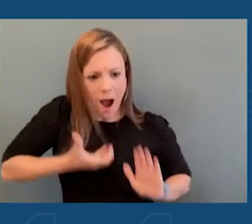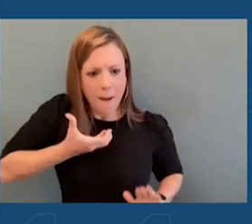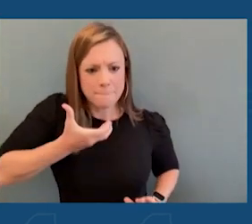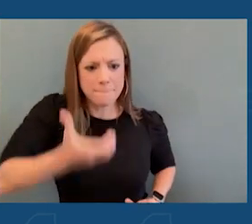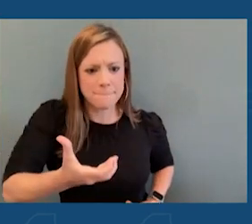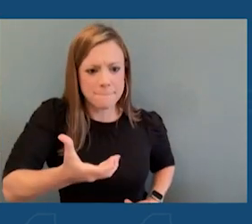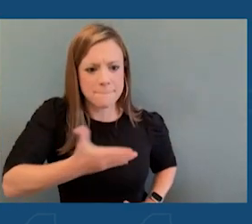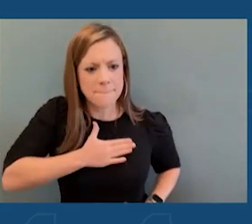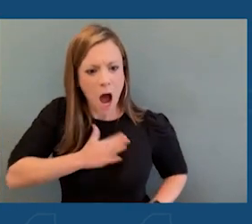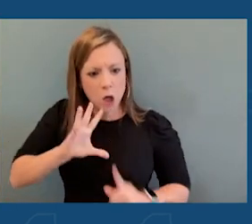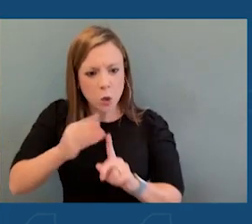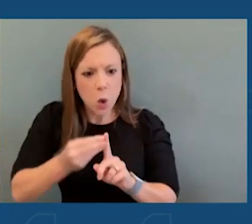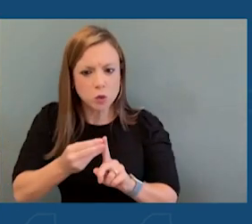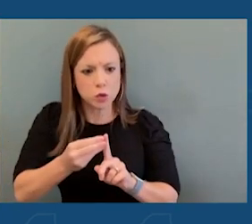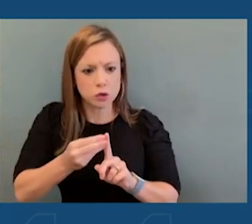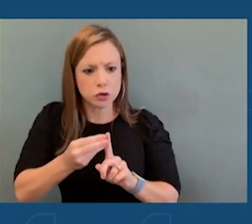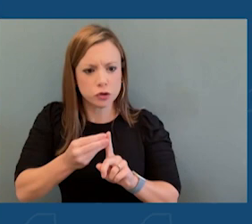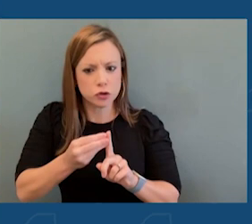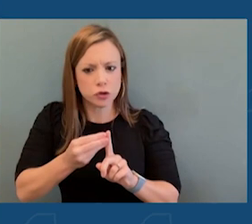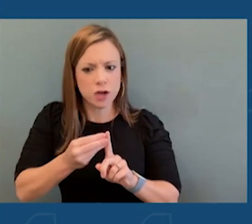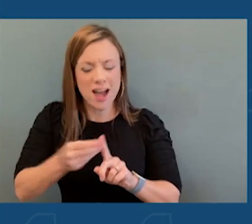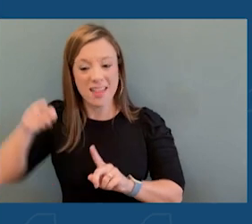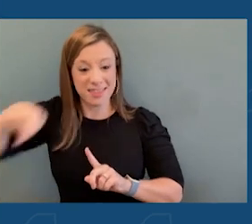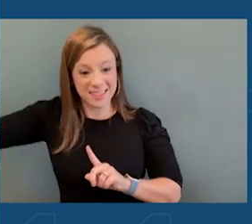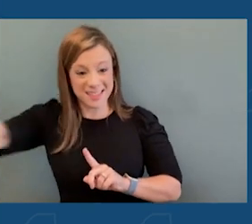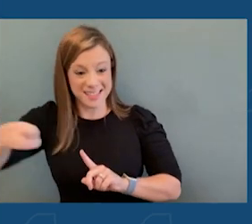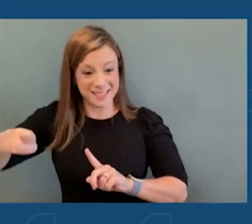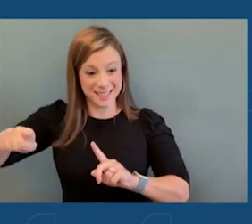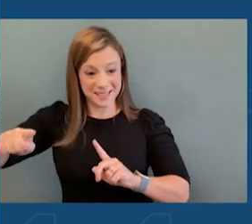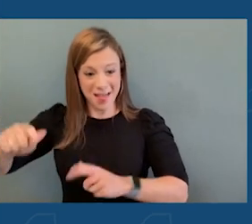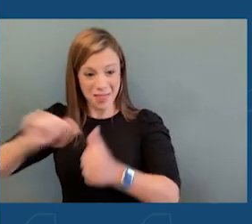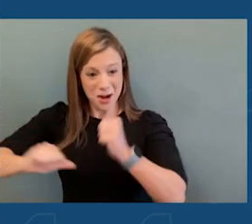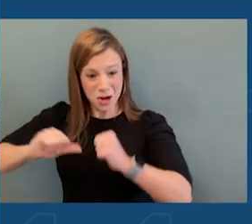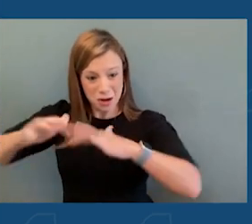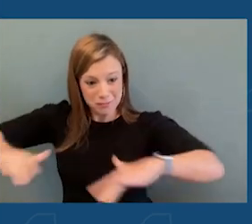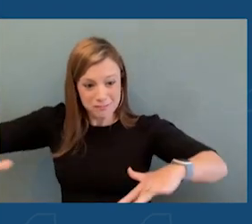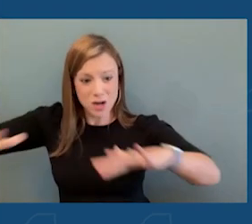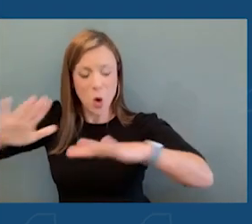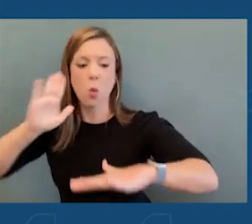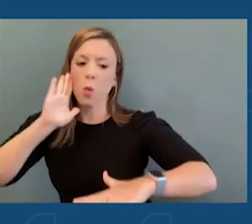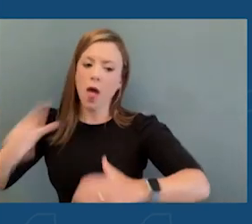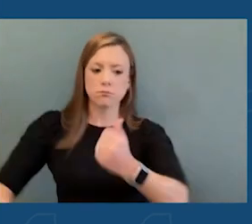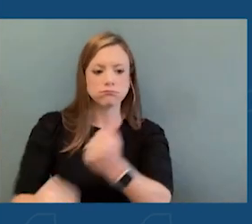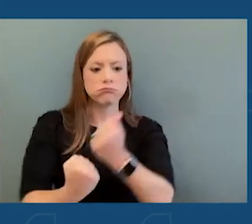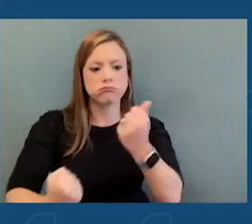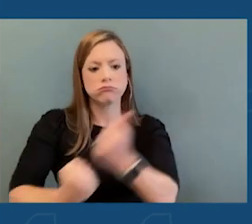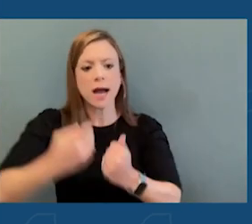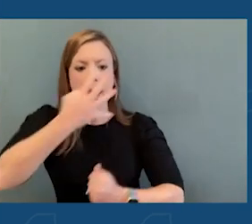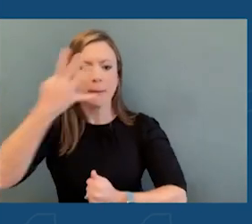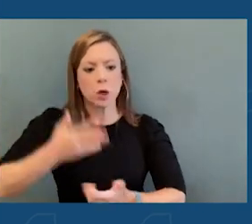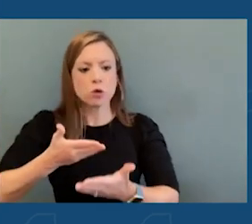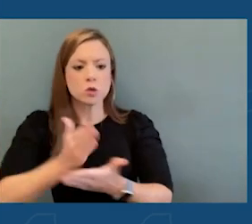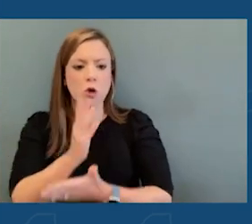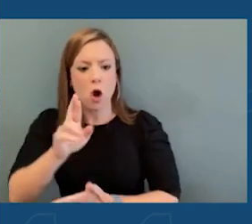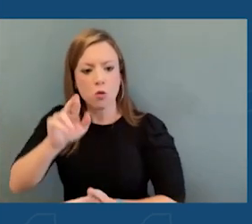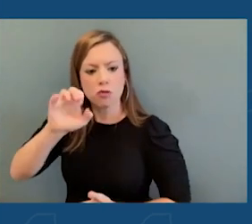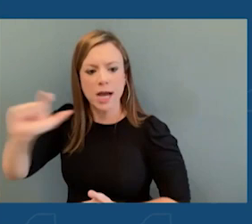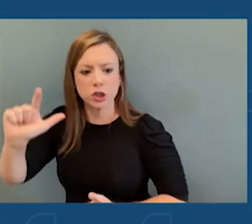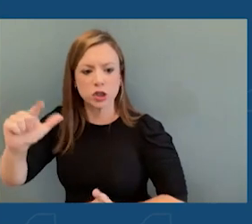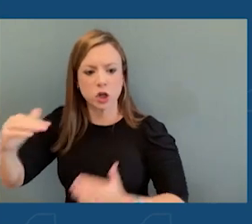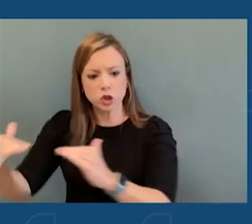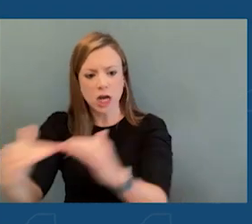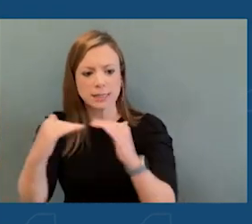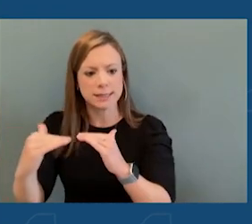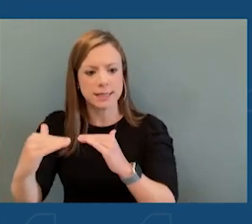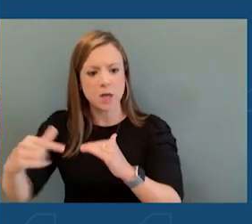within these walls, we will continue to advocate for immigrant rights, racial justice, our queer community, and an